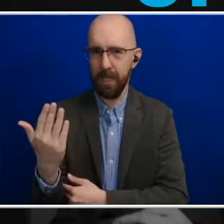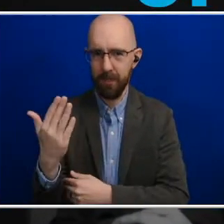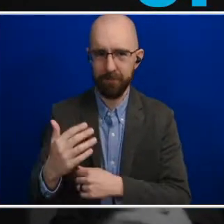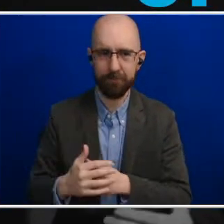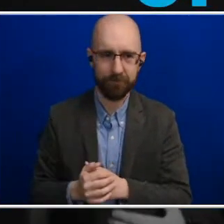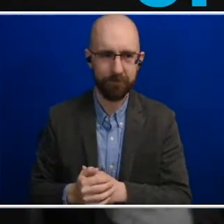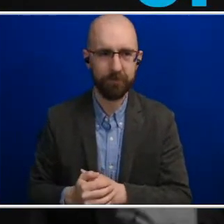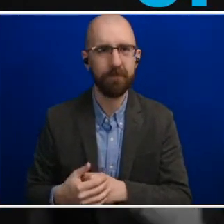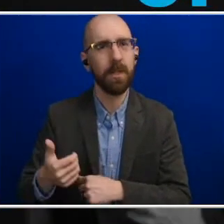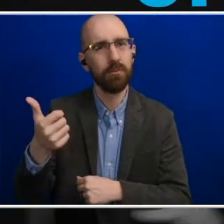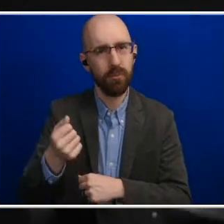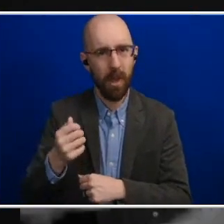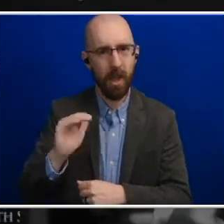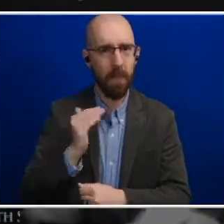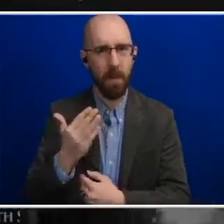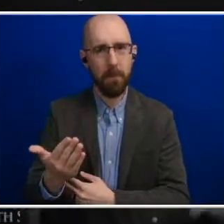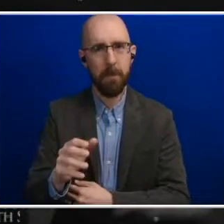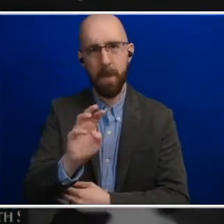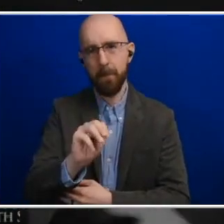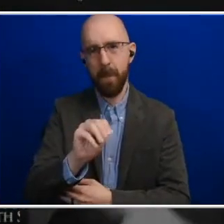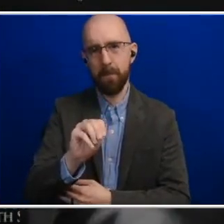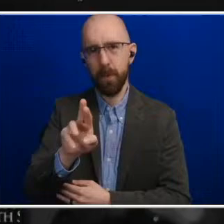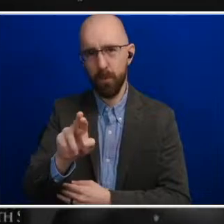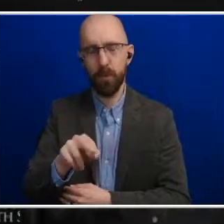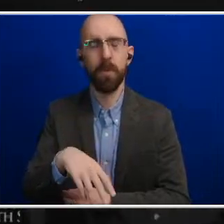Subscribe to our Morning Medical Update and Open